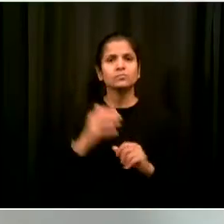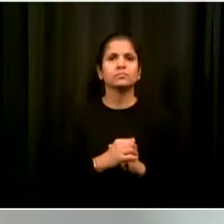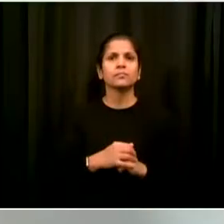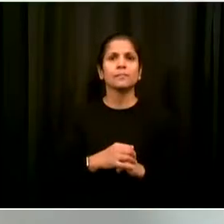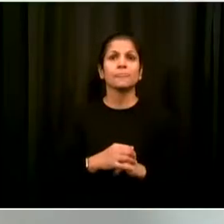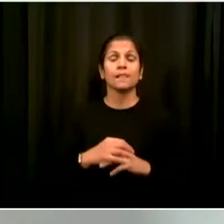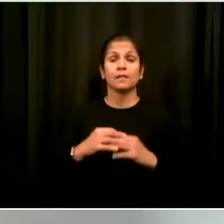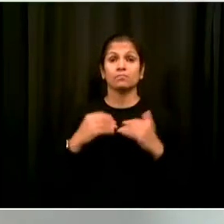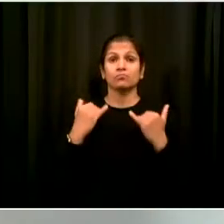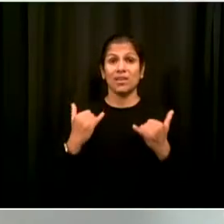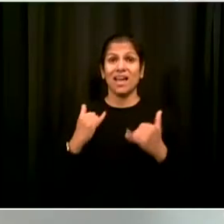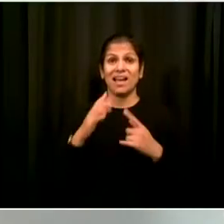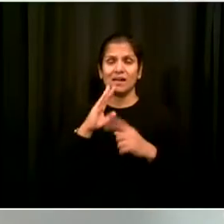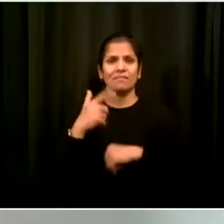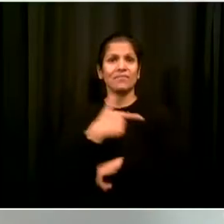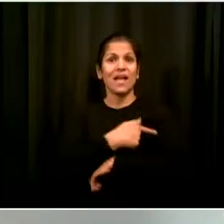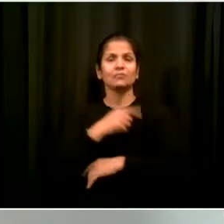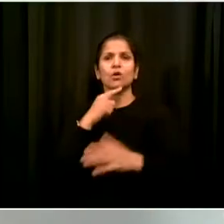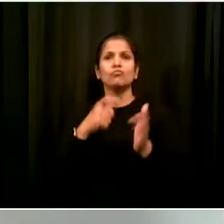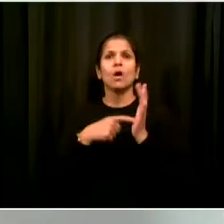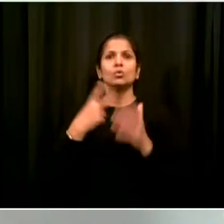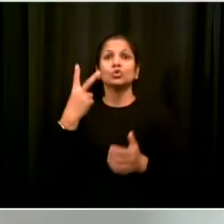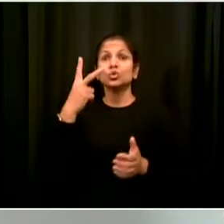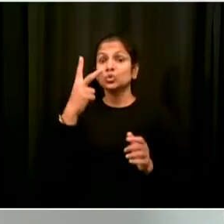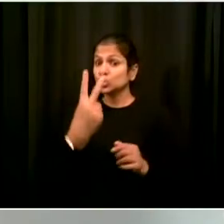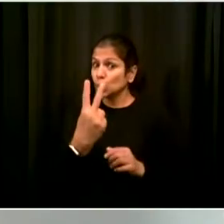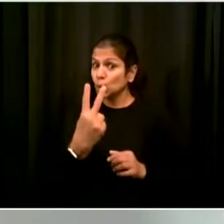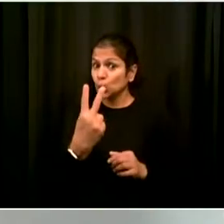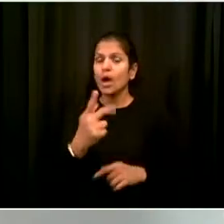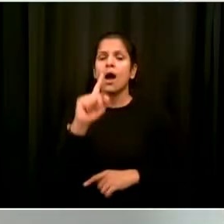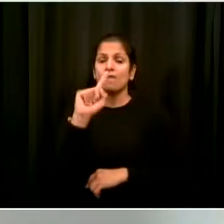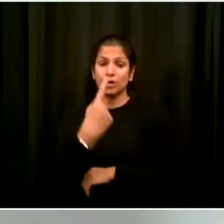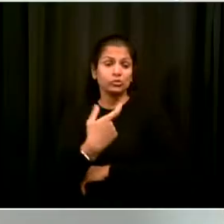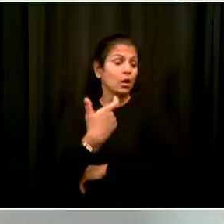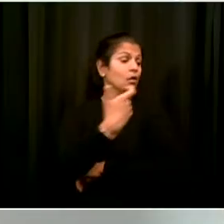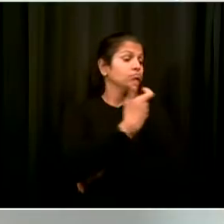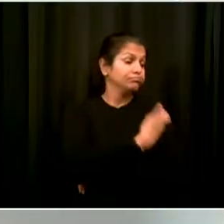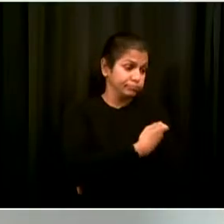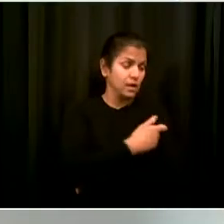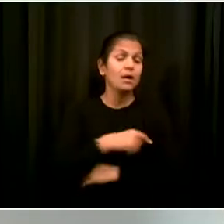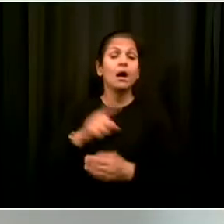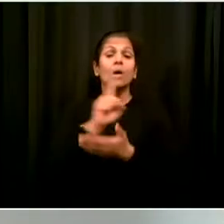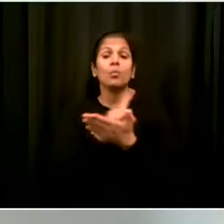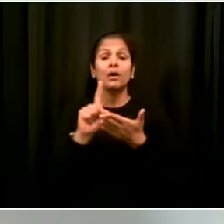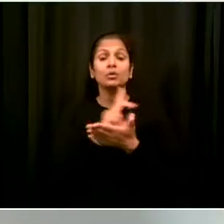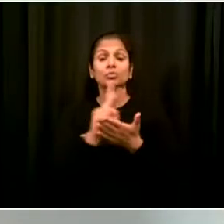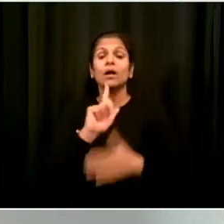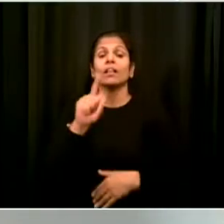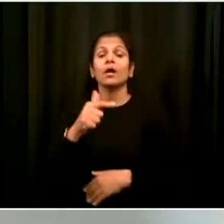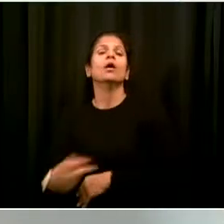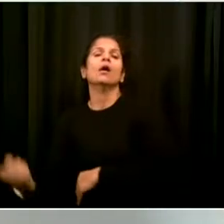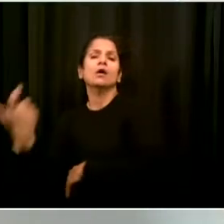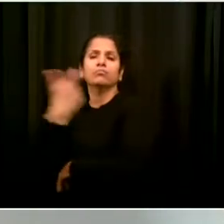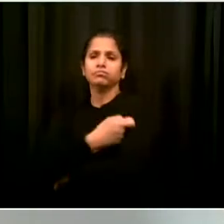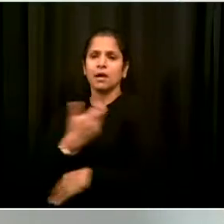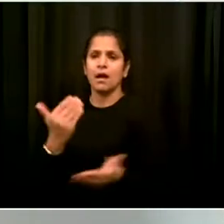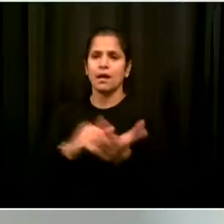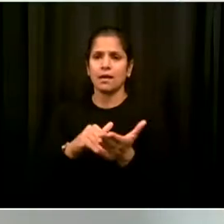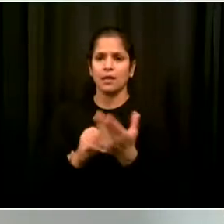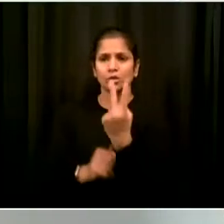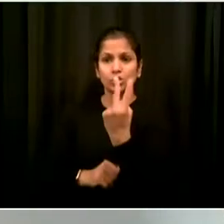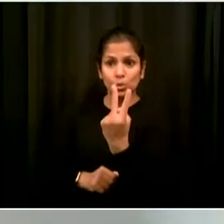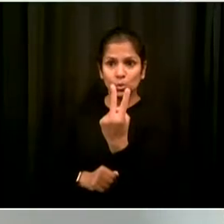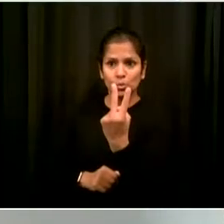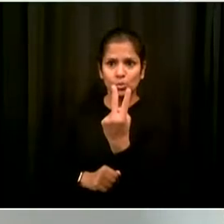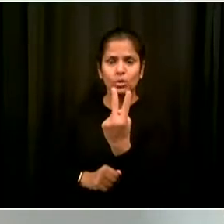2 doses. So that will be the first time you get the vaccine. And then after 21 days, 3 weeks or later, you